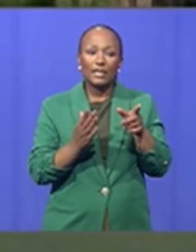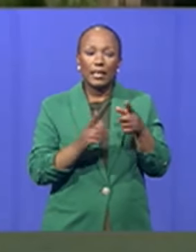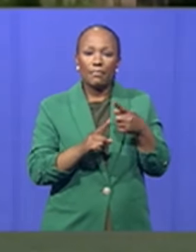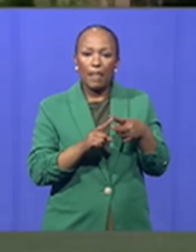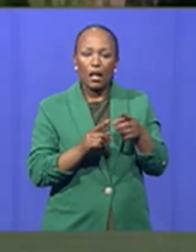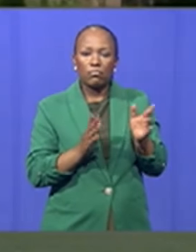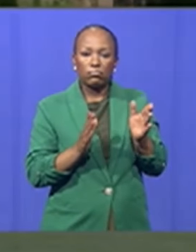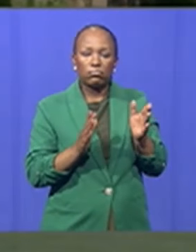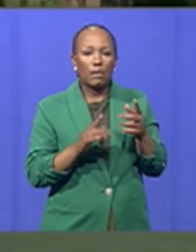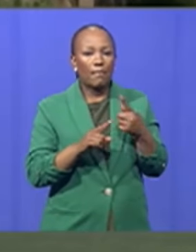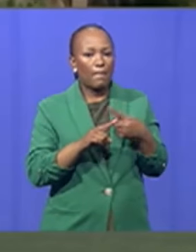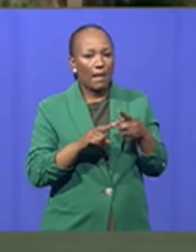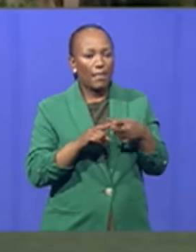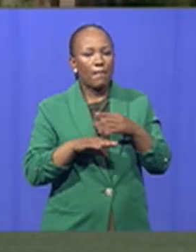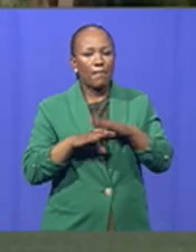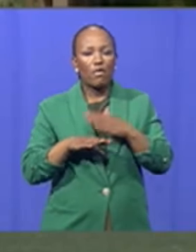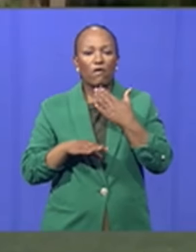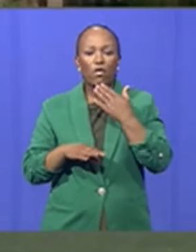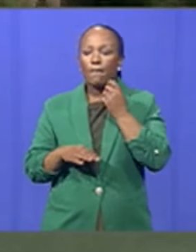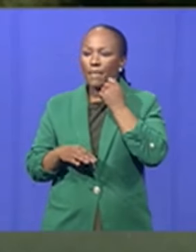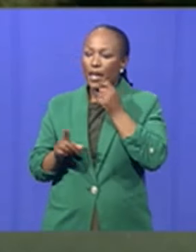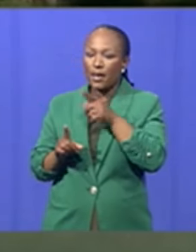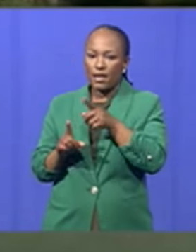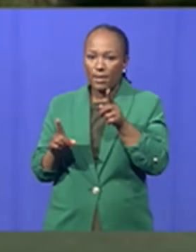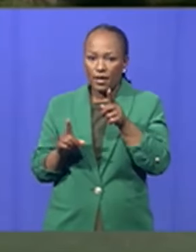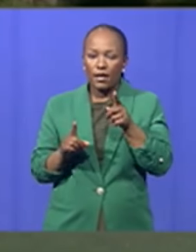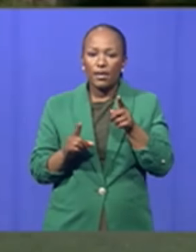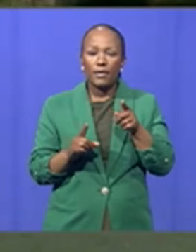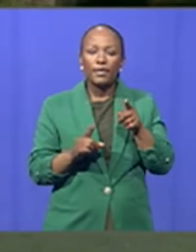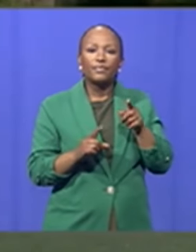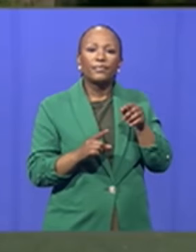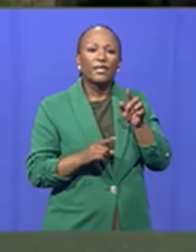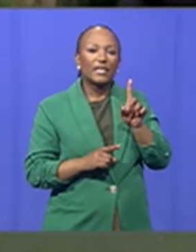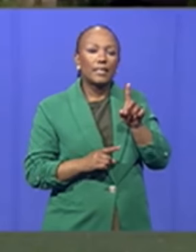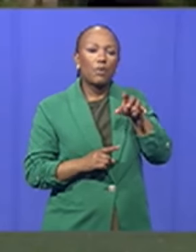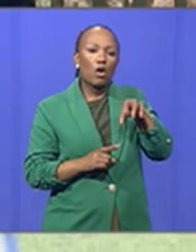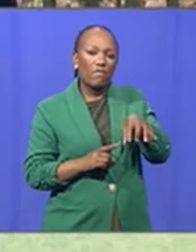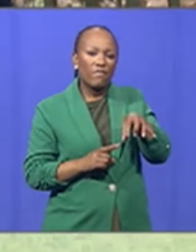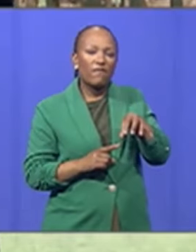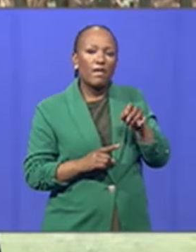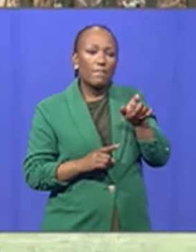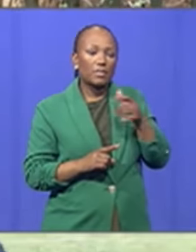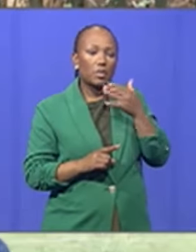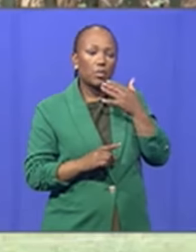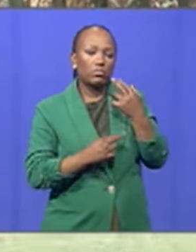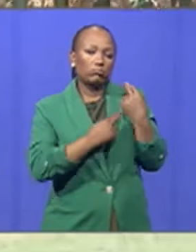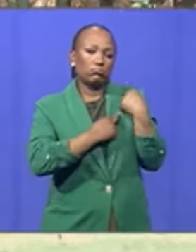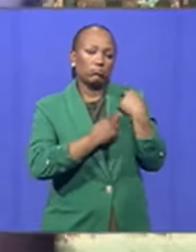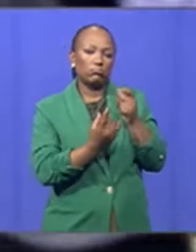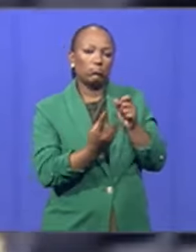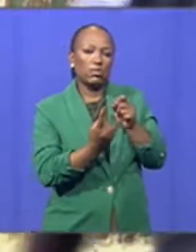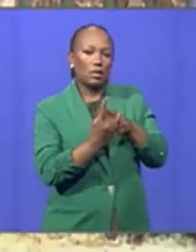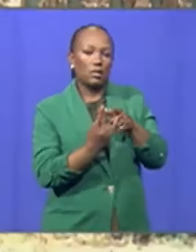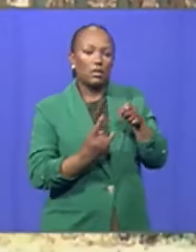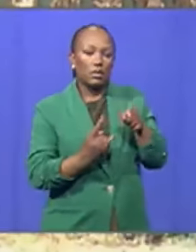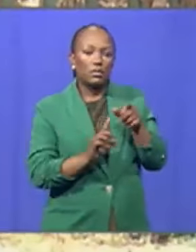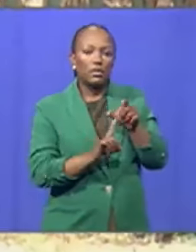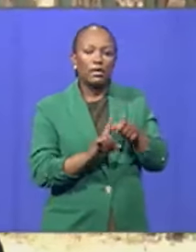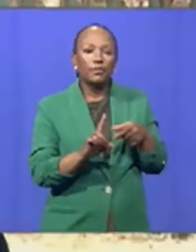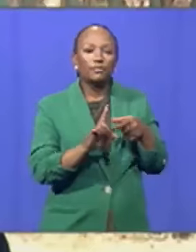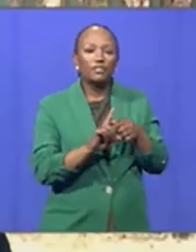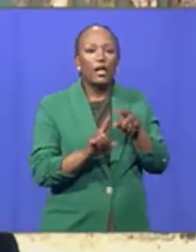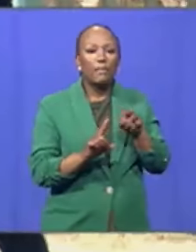yeo e ralokwa go kudu ke banna. E fela monwešadino wa Diepkloof Ladies Mini Matches o bona se bjalo ka monyetla mola bangwe ba